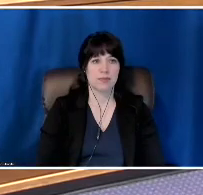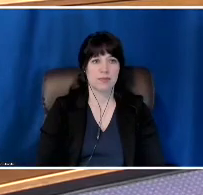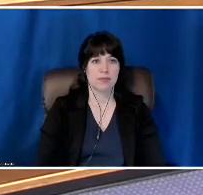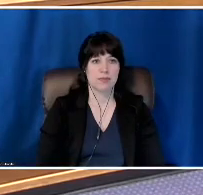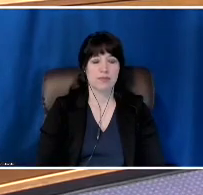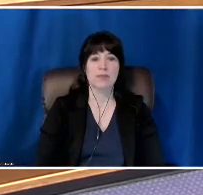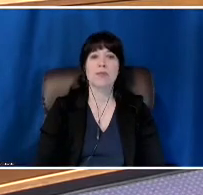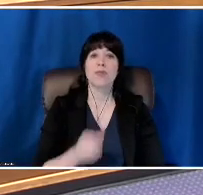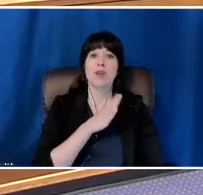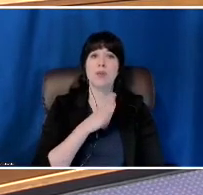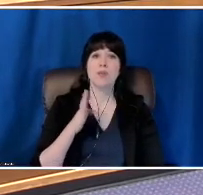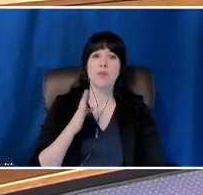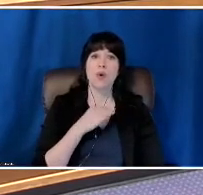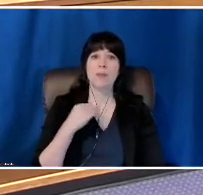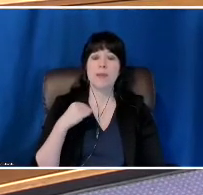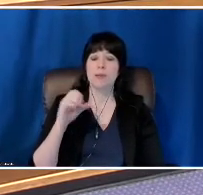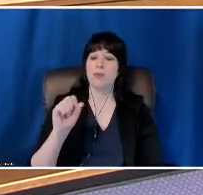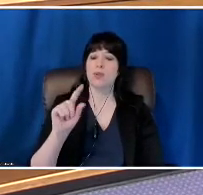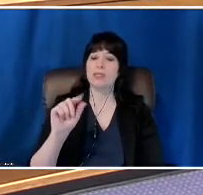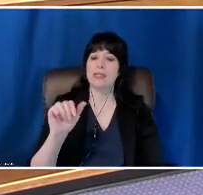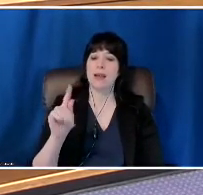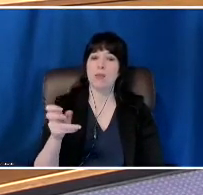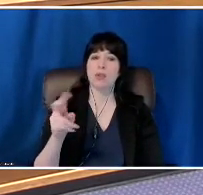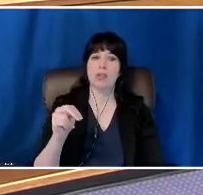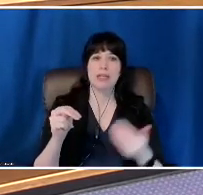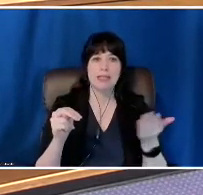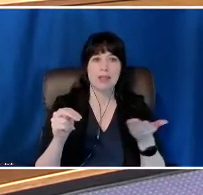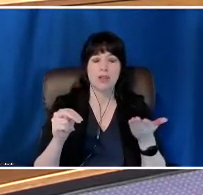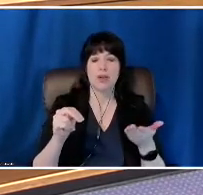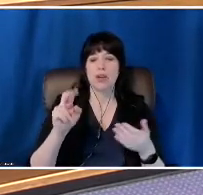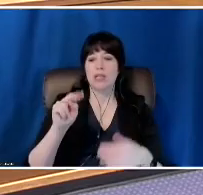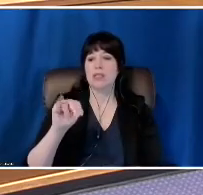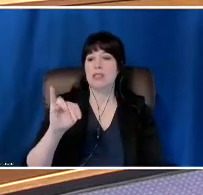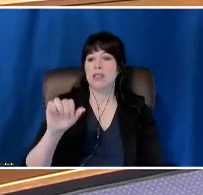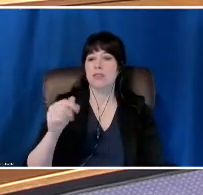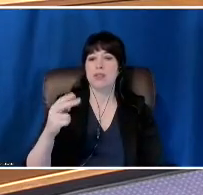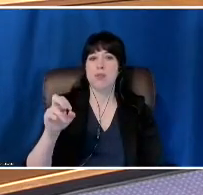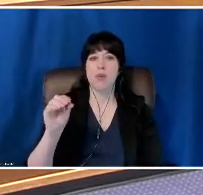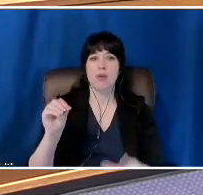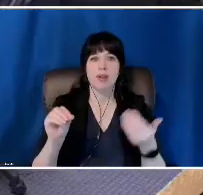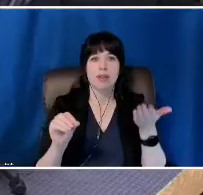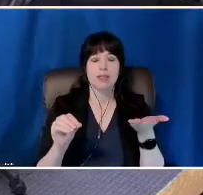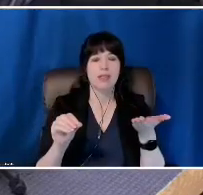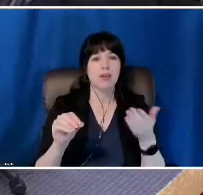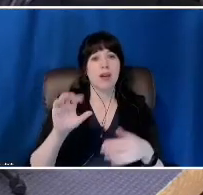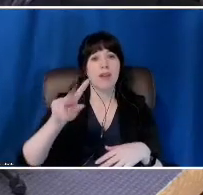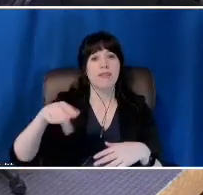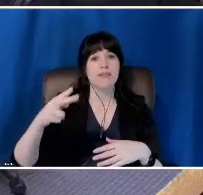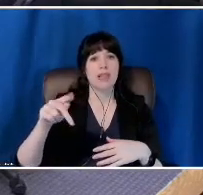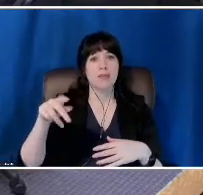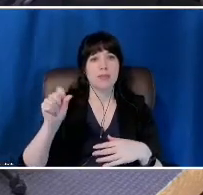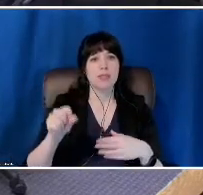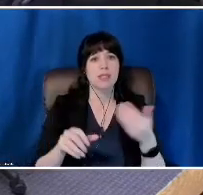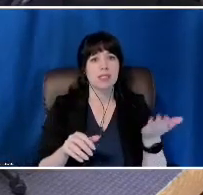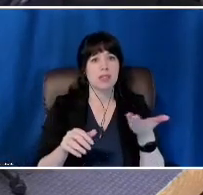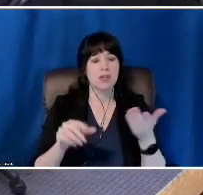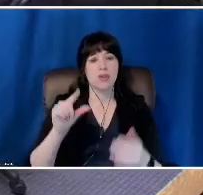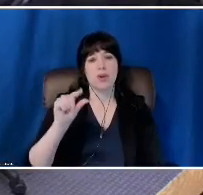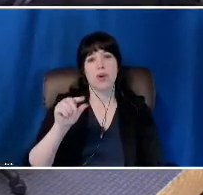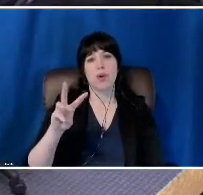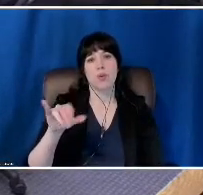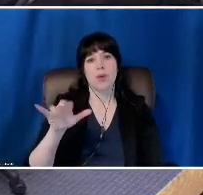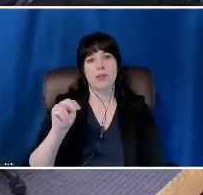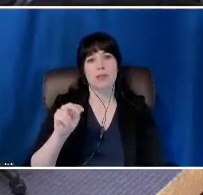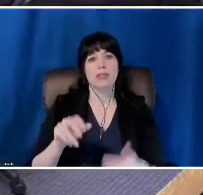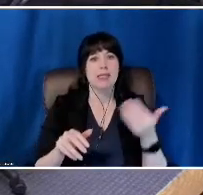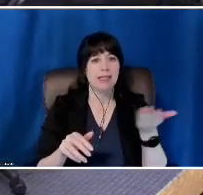Board Member Stapleton. Here. Board Member Nishioka. Here. Board Member Phillips. Here. Board Member Gwen. Here.